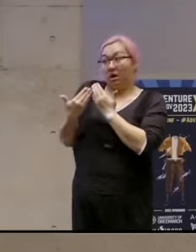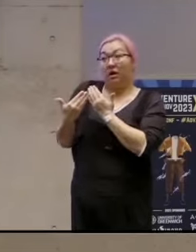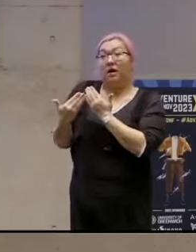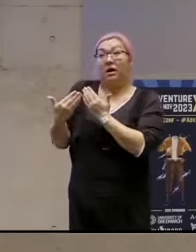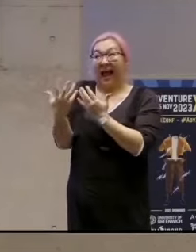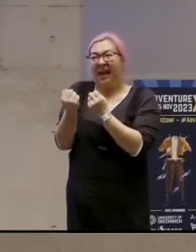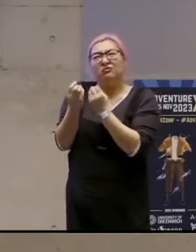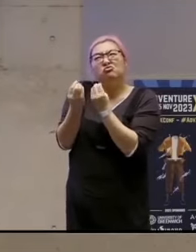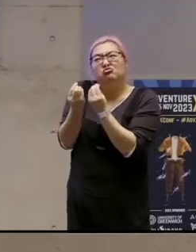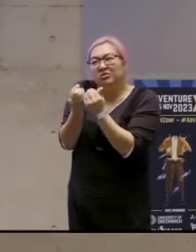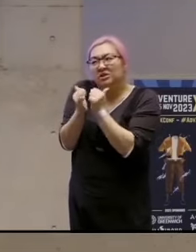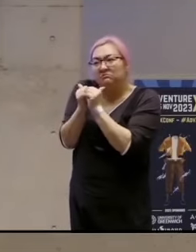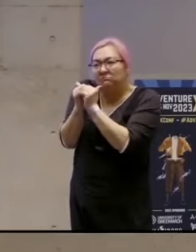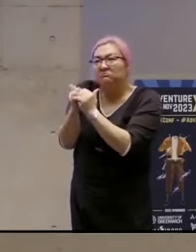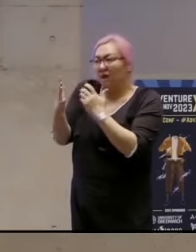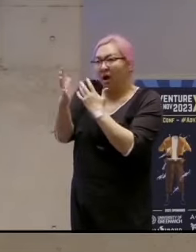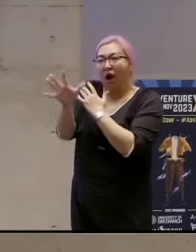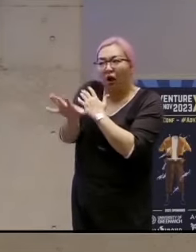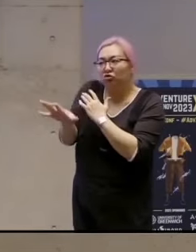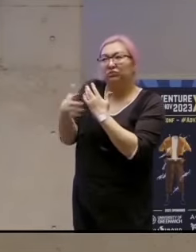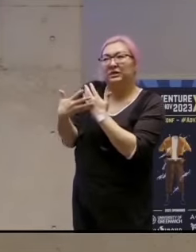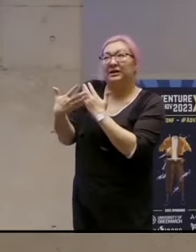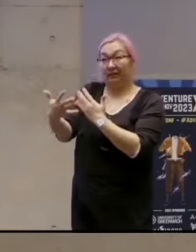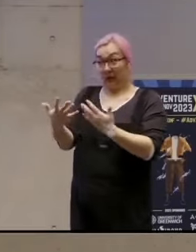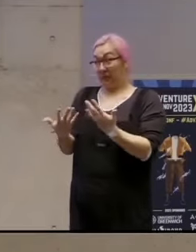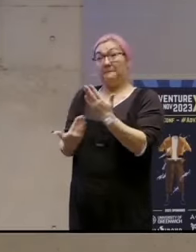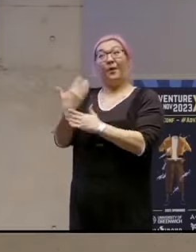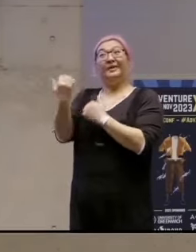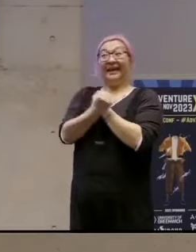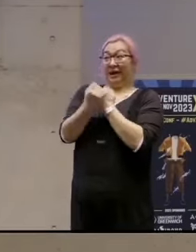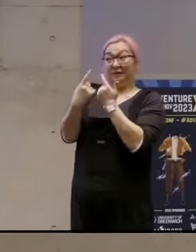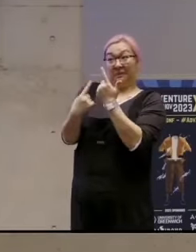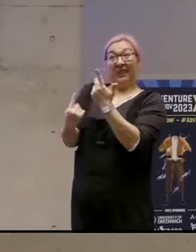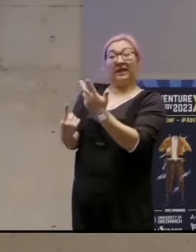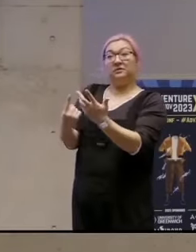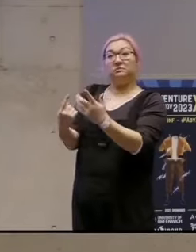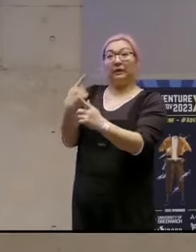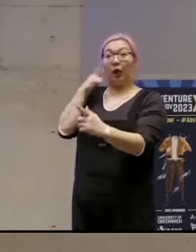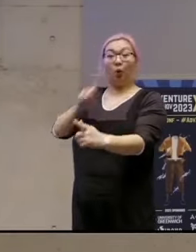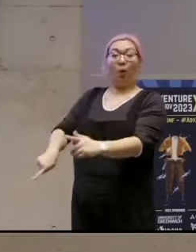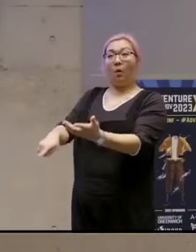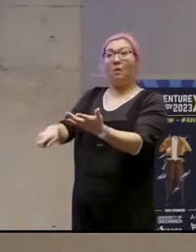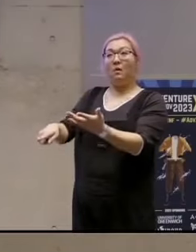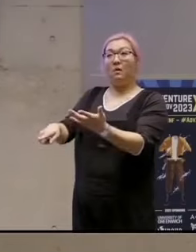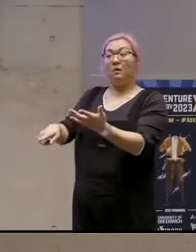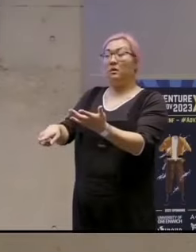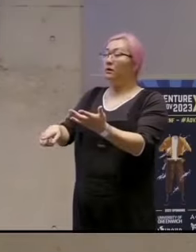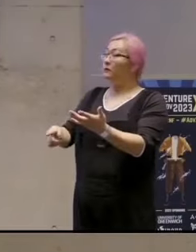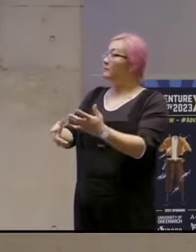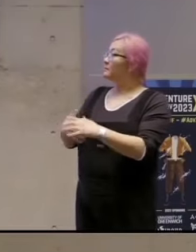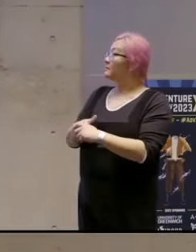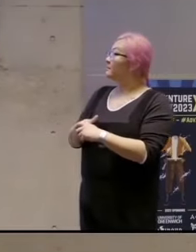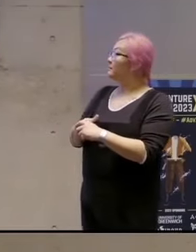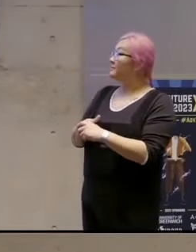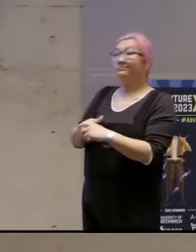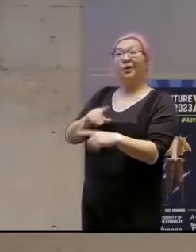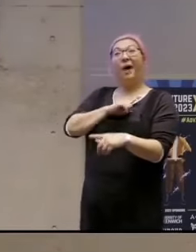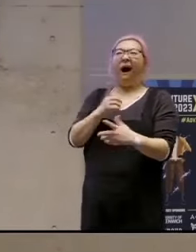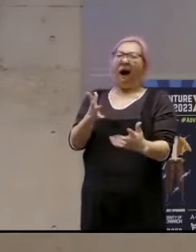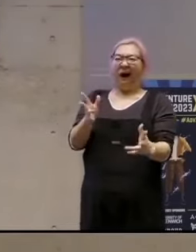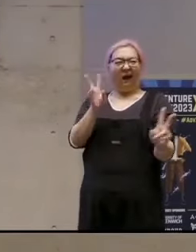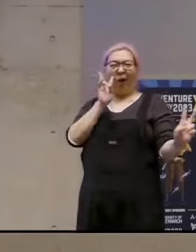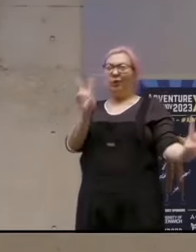rich civilization. There's contemporary Egypt, and so you've just like ignored all of this because it's